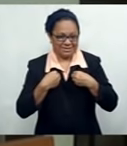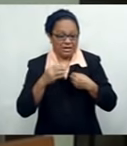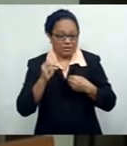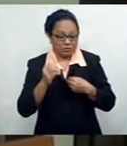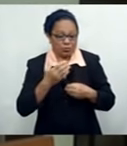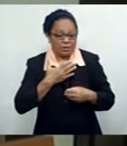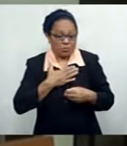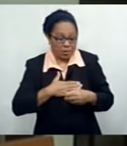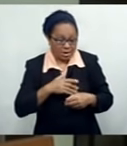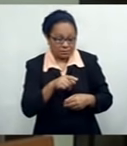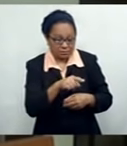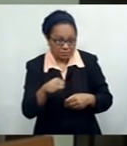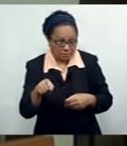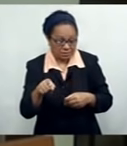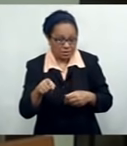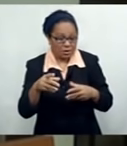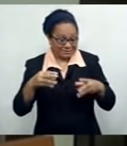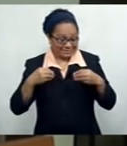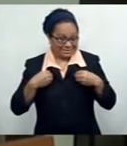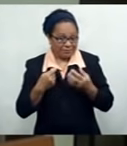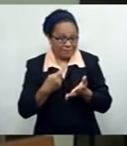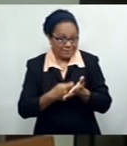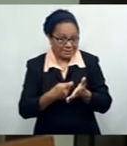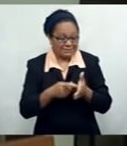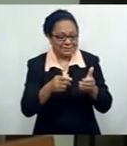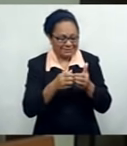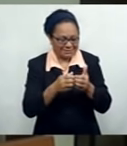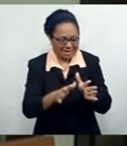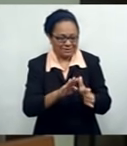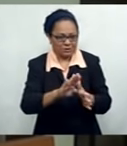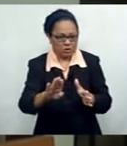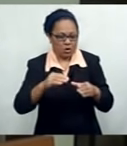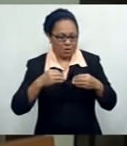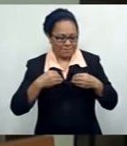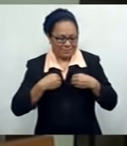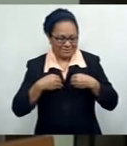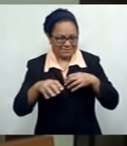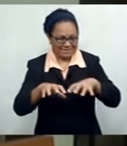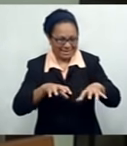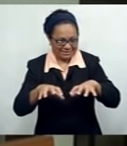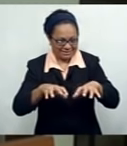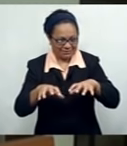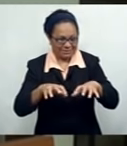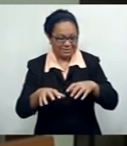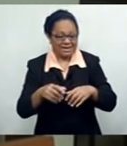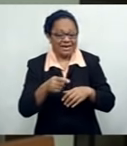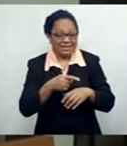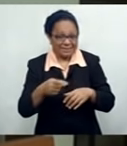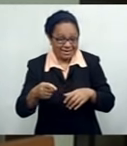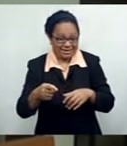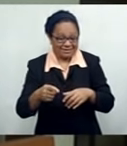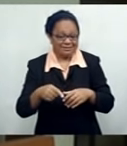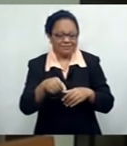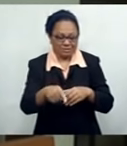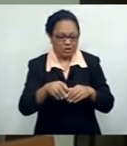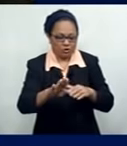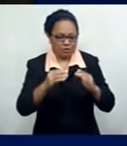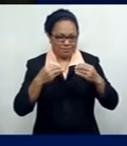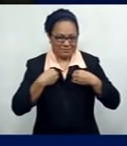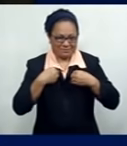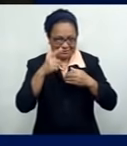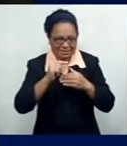to go and start those activities and make those activities sustainable, so that they can actually earn from these